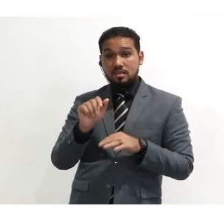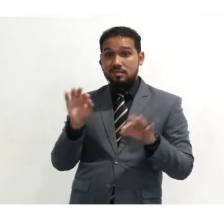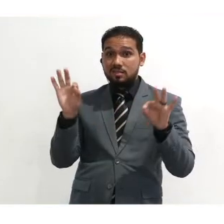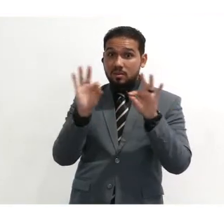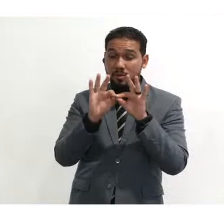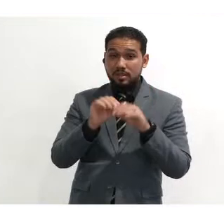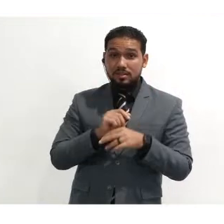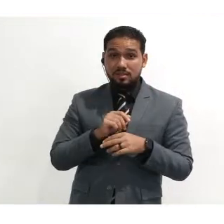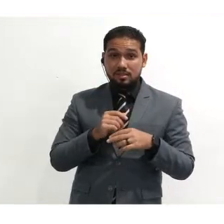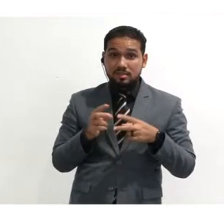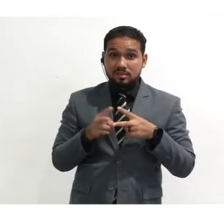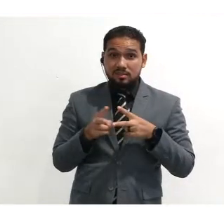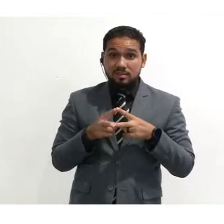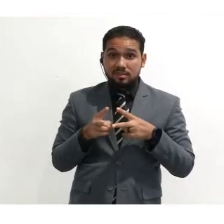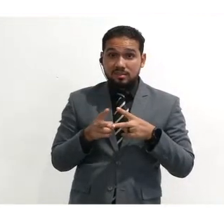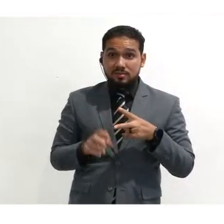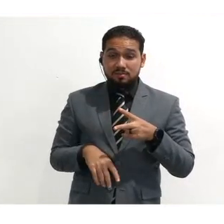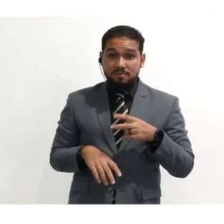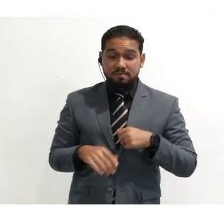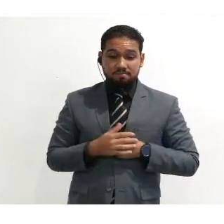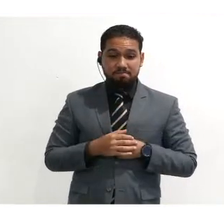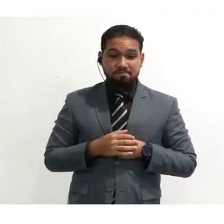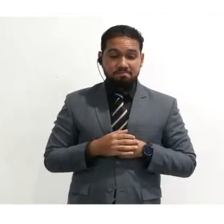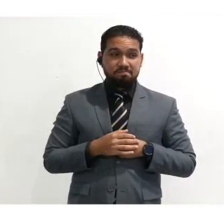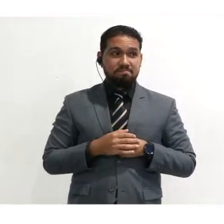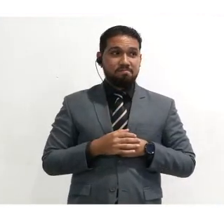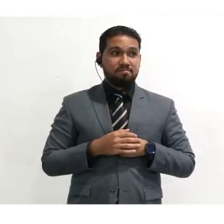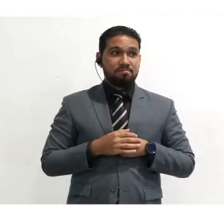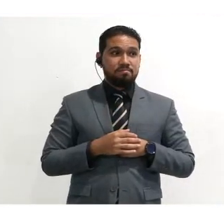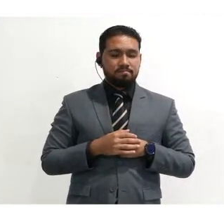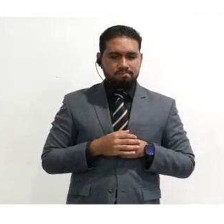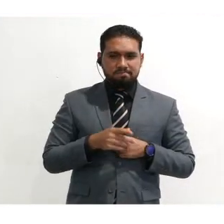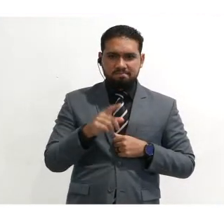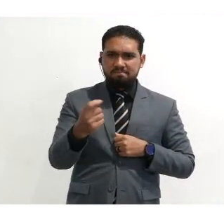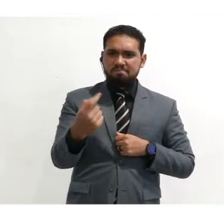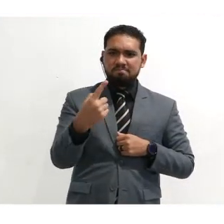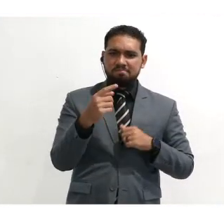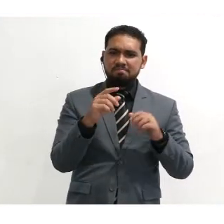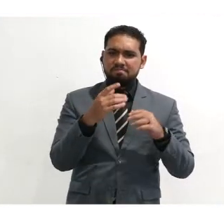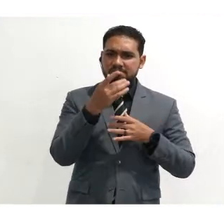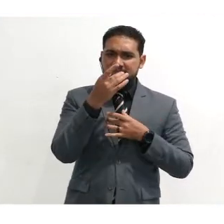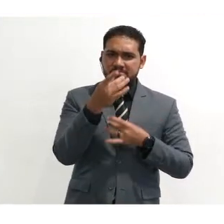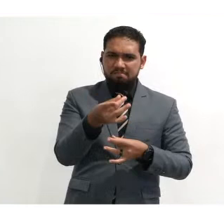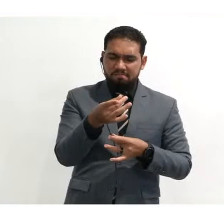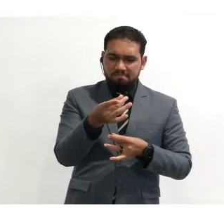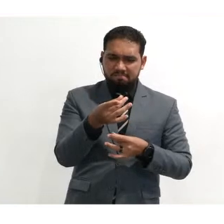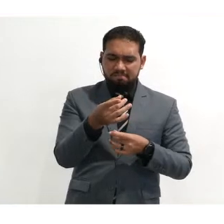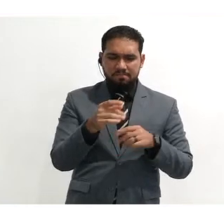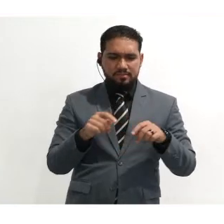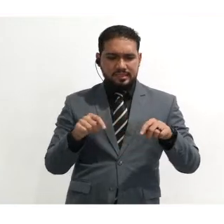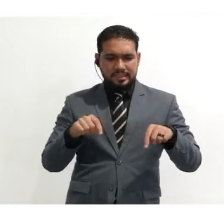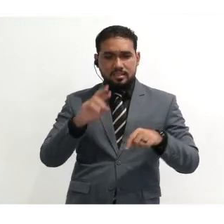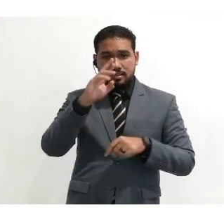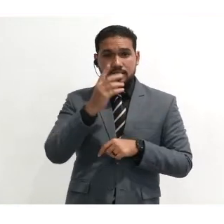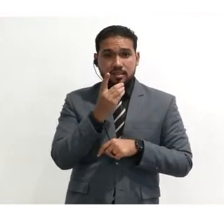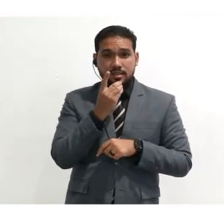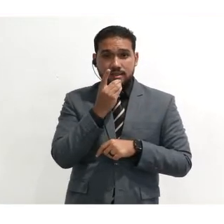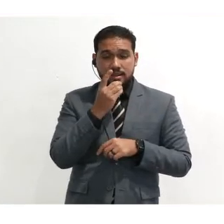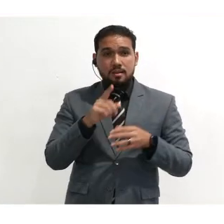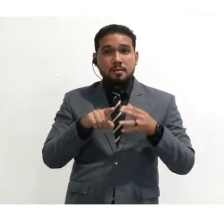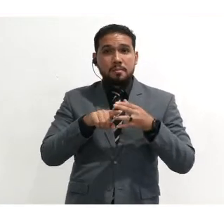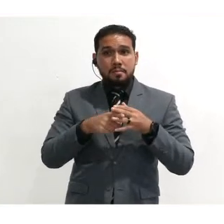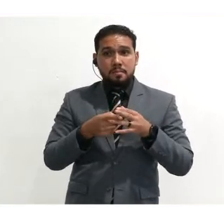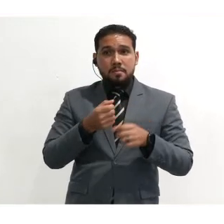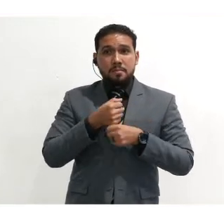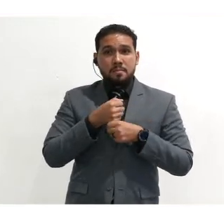So, I mean, that's an interesting question about, what kind of semiconductors could be adopted here in the Dominican